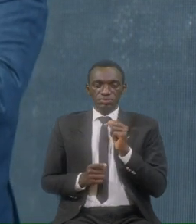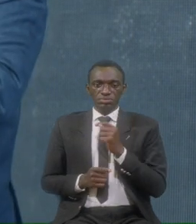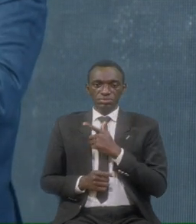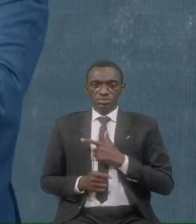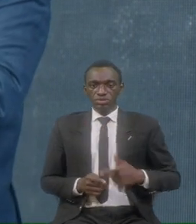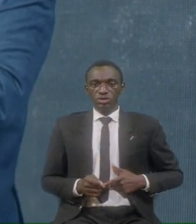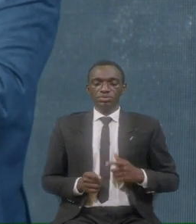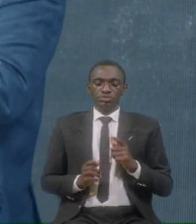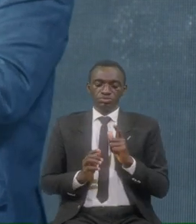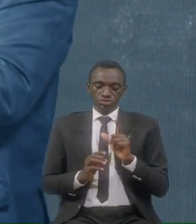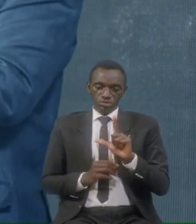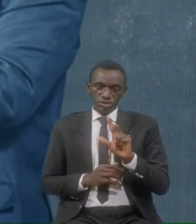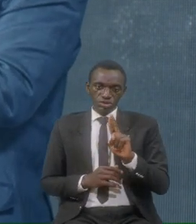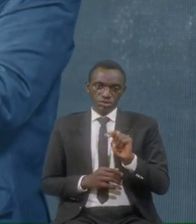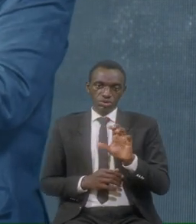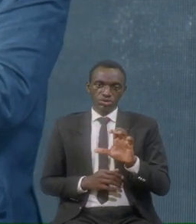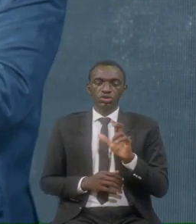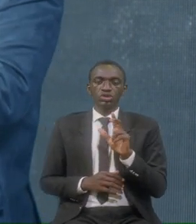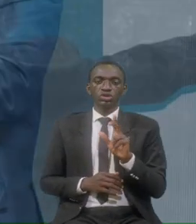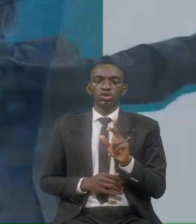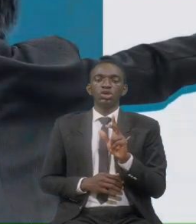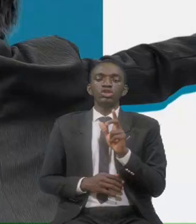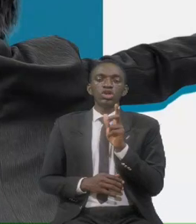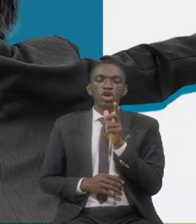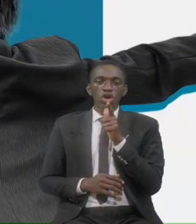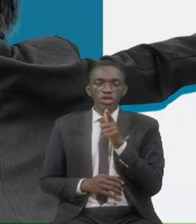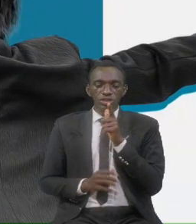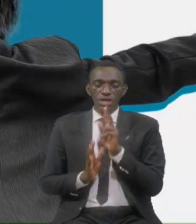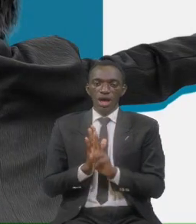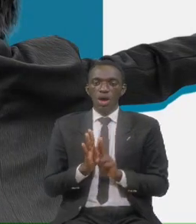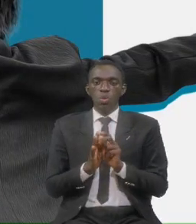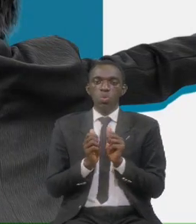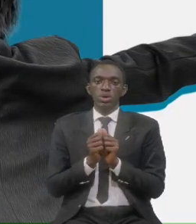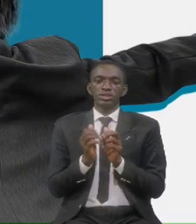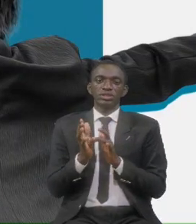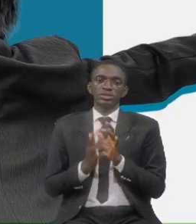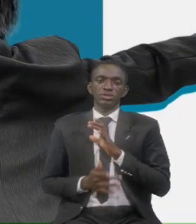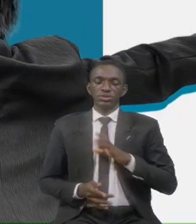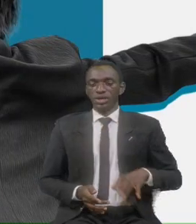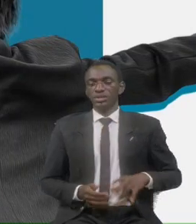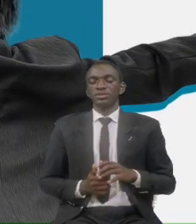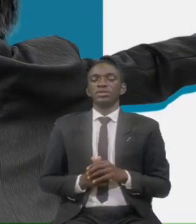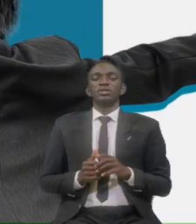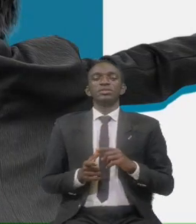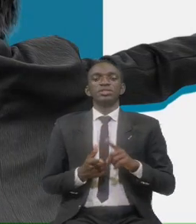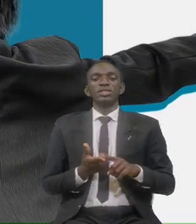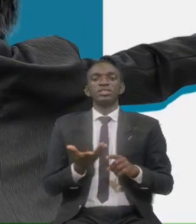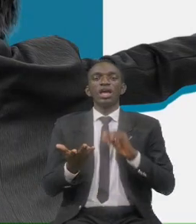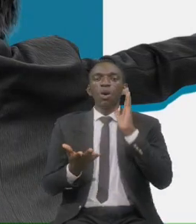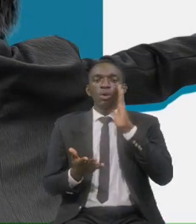with Jesus. Amen. There will also be a special online